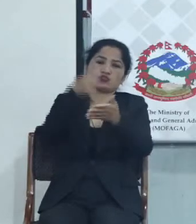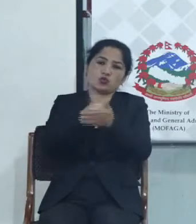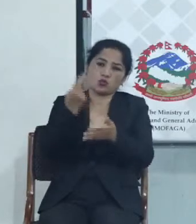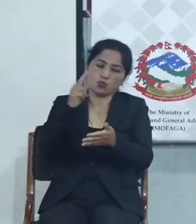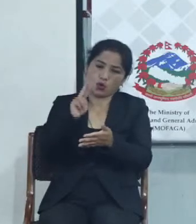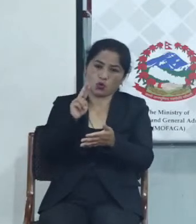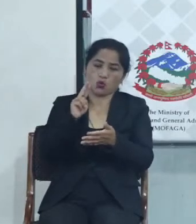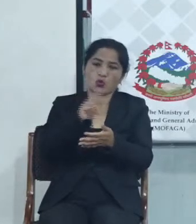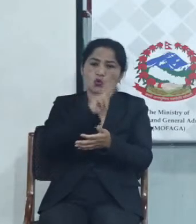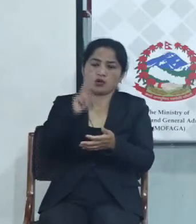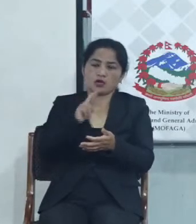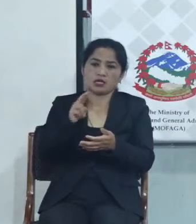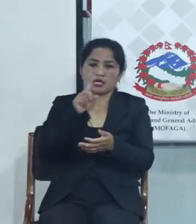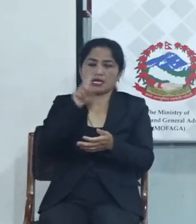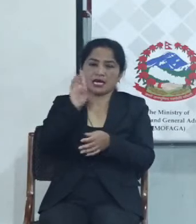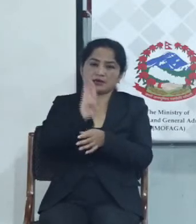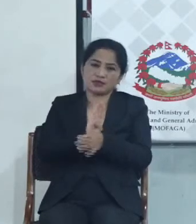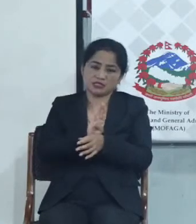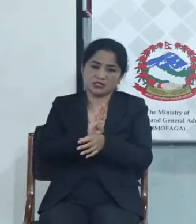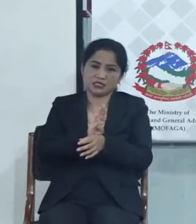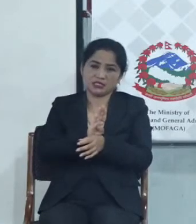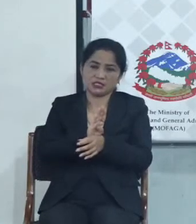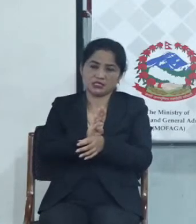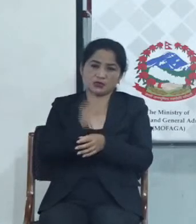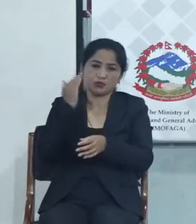wife called me, sir,